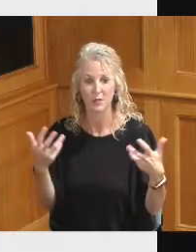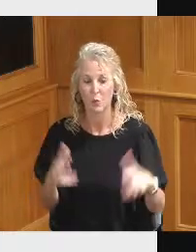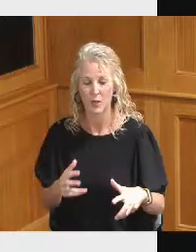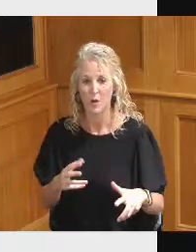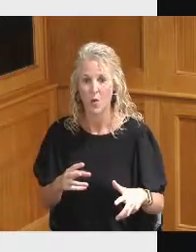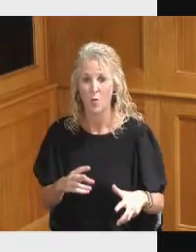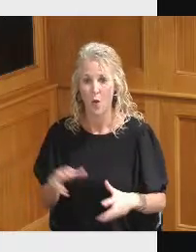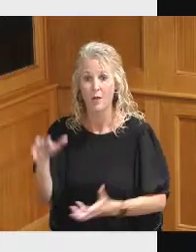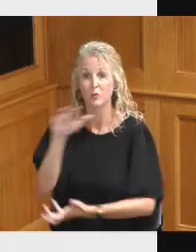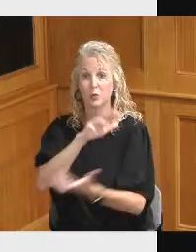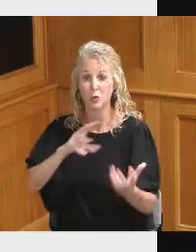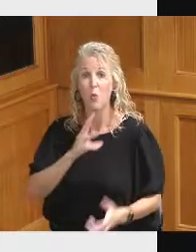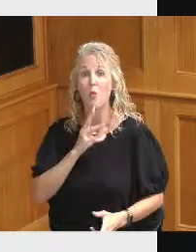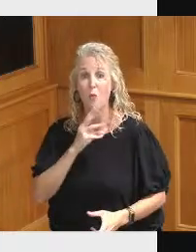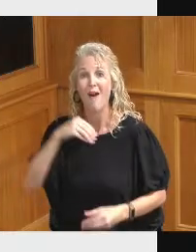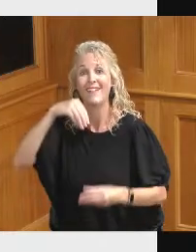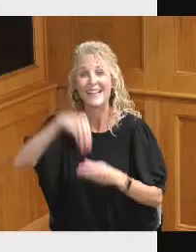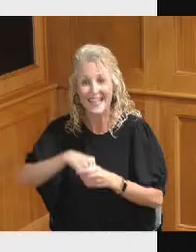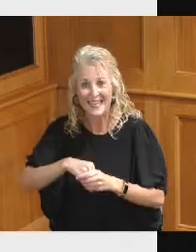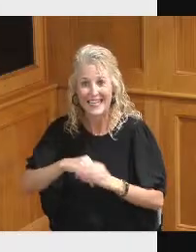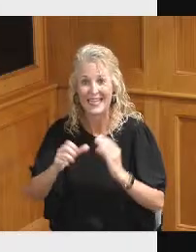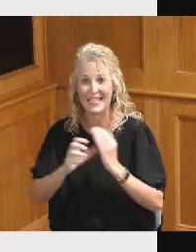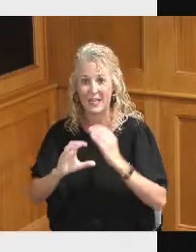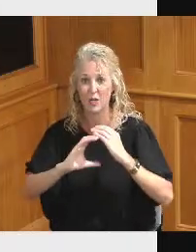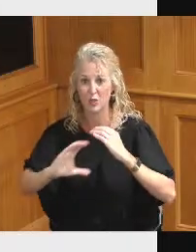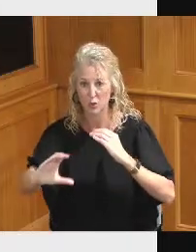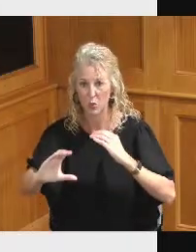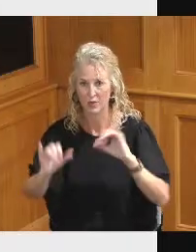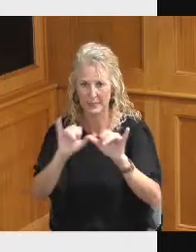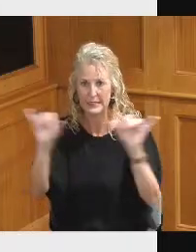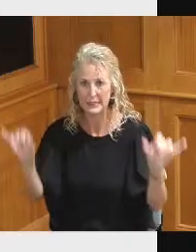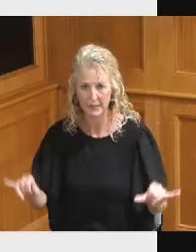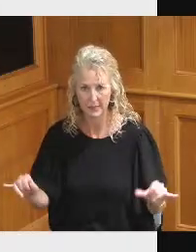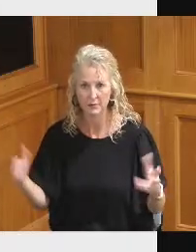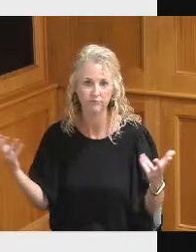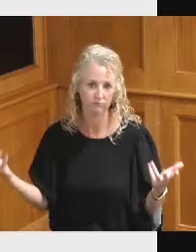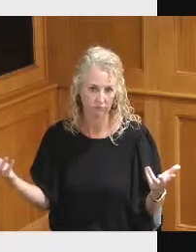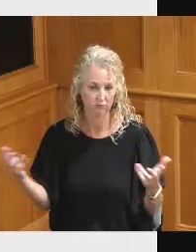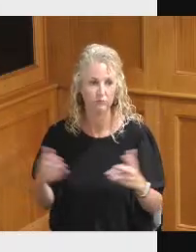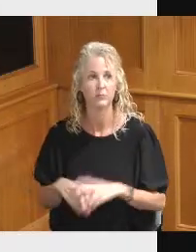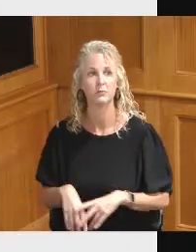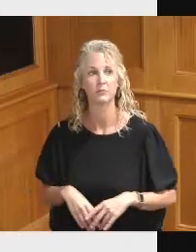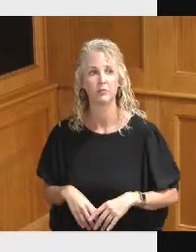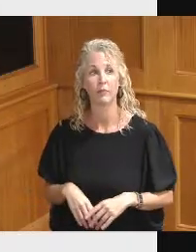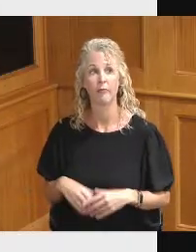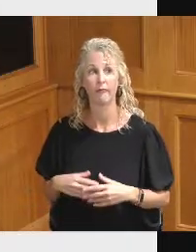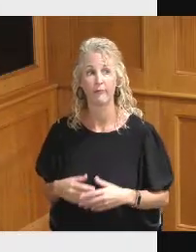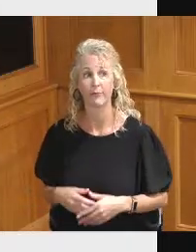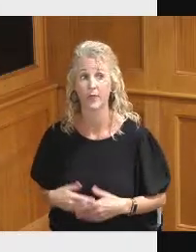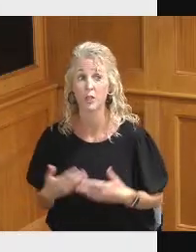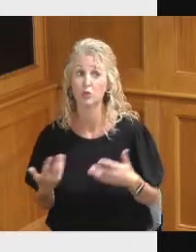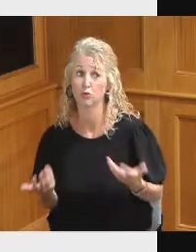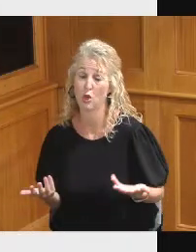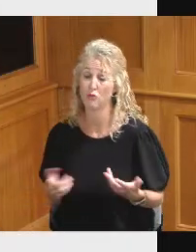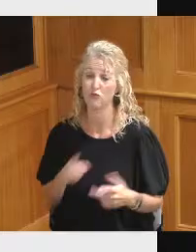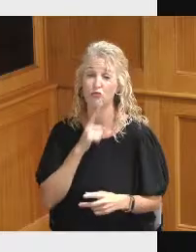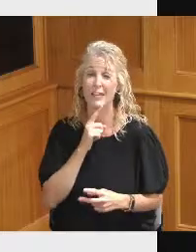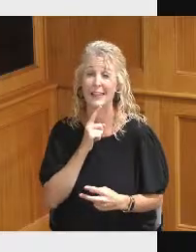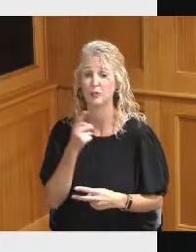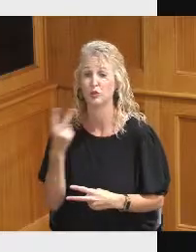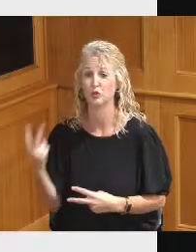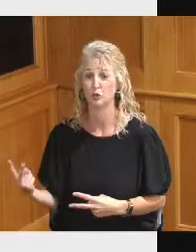the sewer system. So that's really some of the objectives here